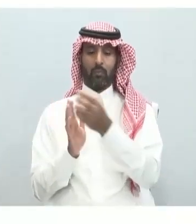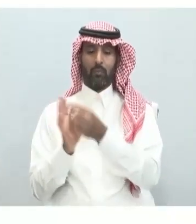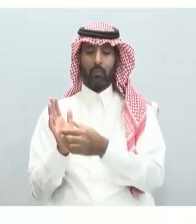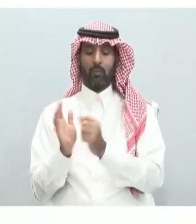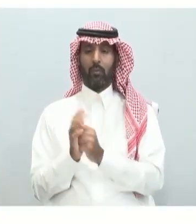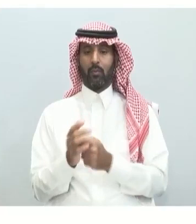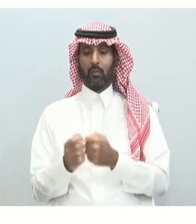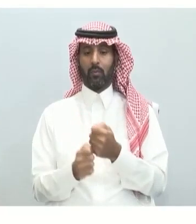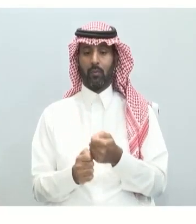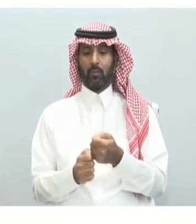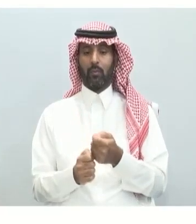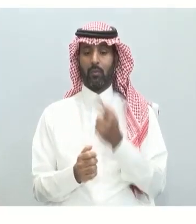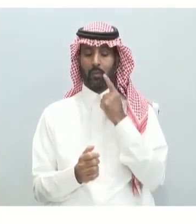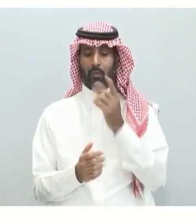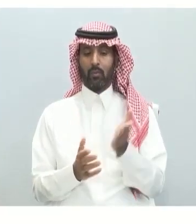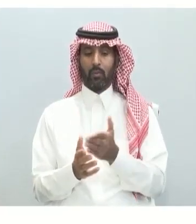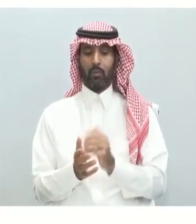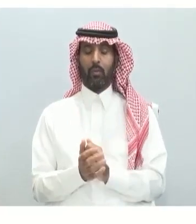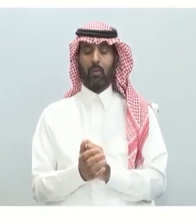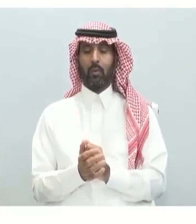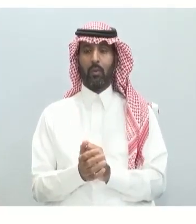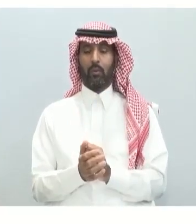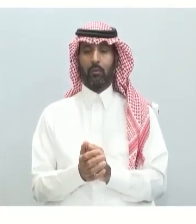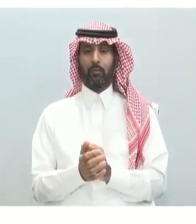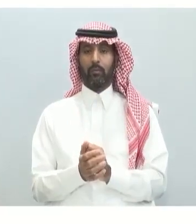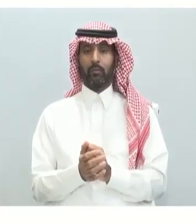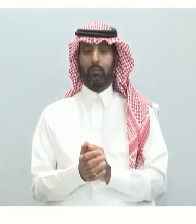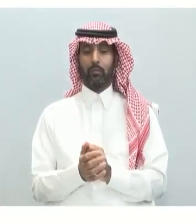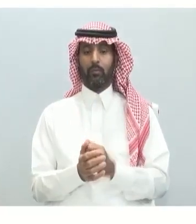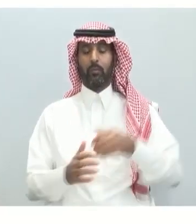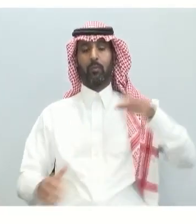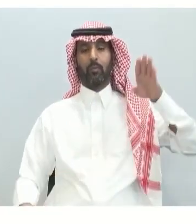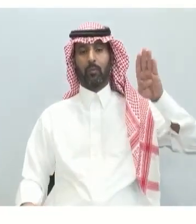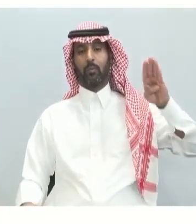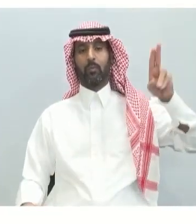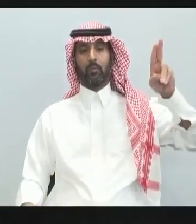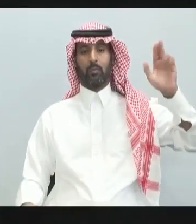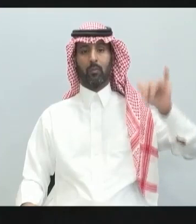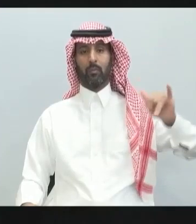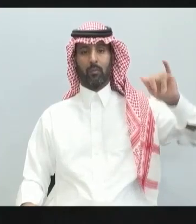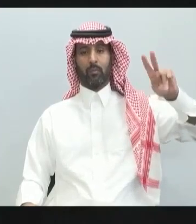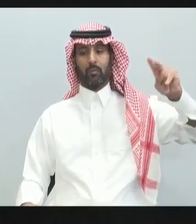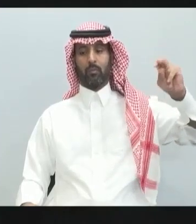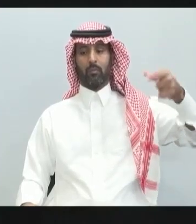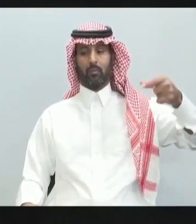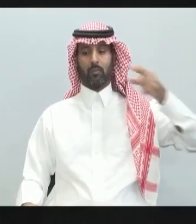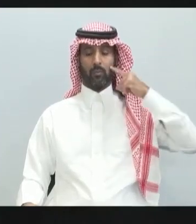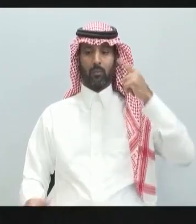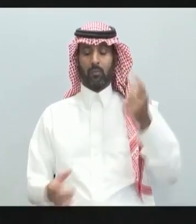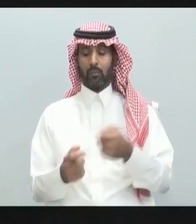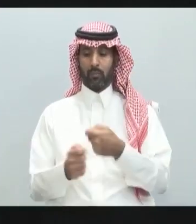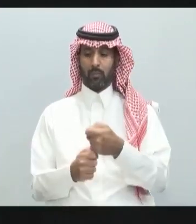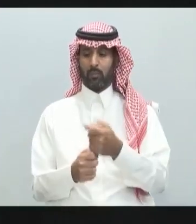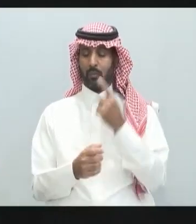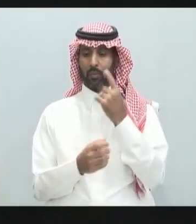is buying locally grown buying locally grown what you mean locally grown yes it's mean the vegetables that